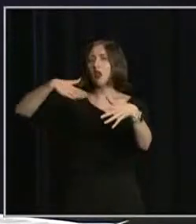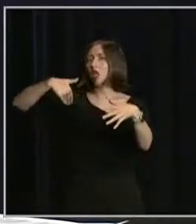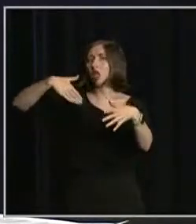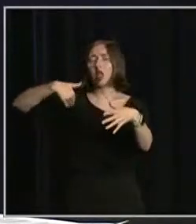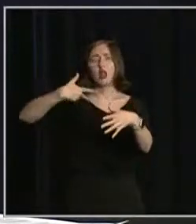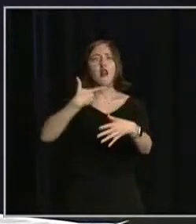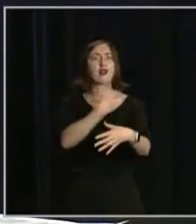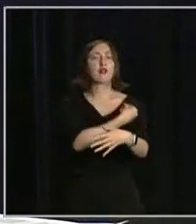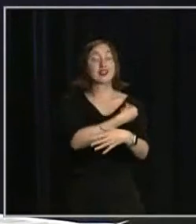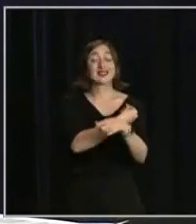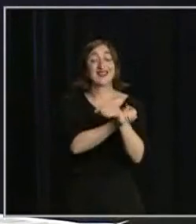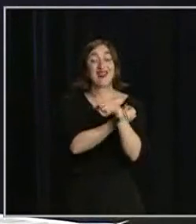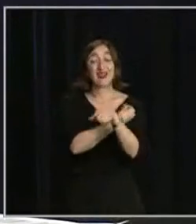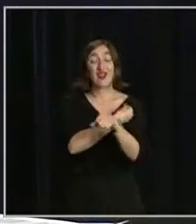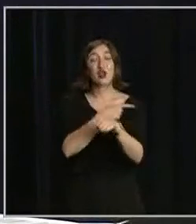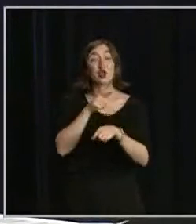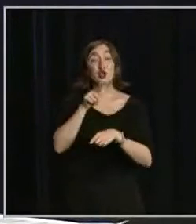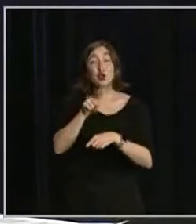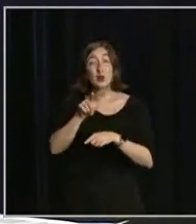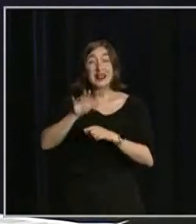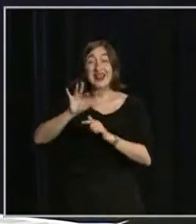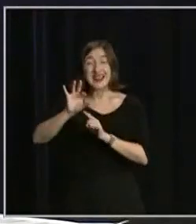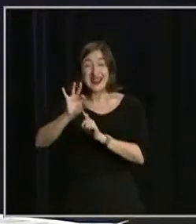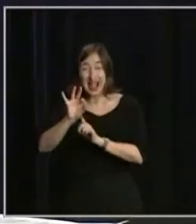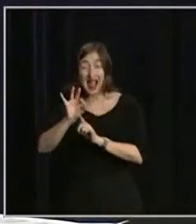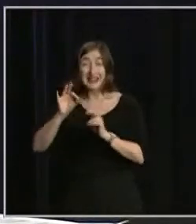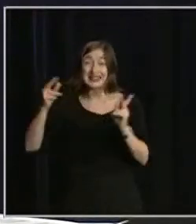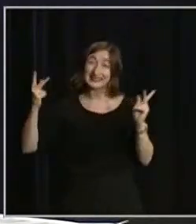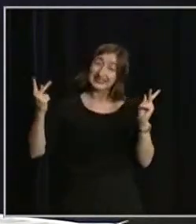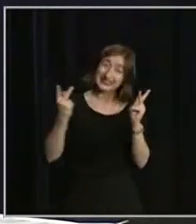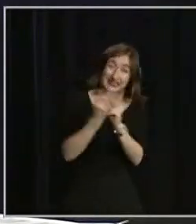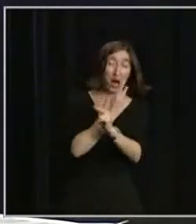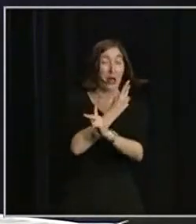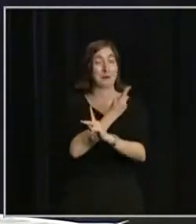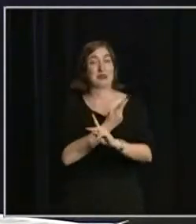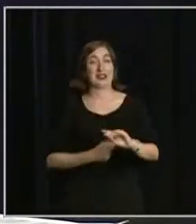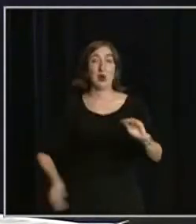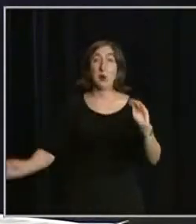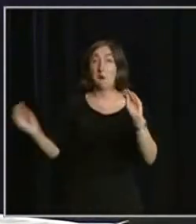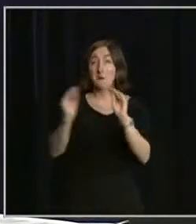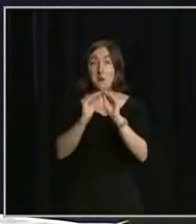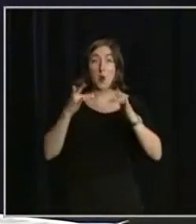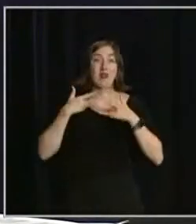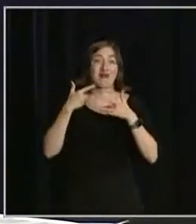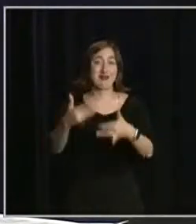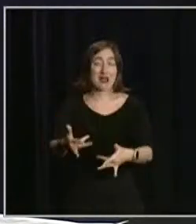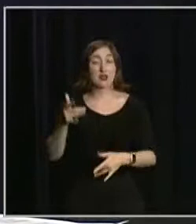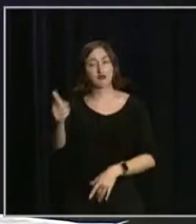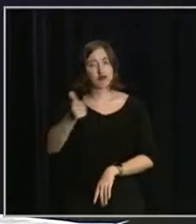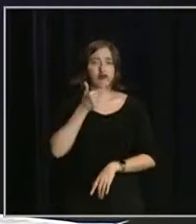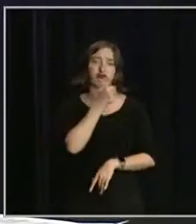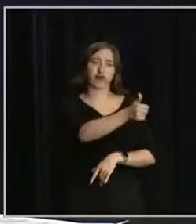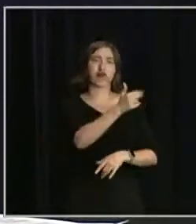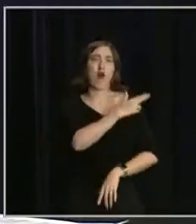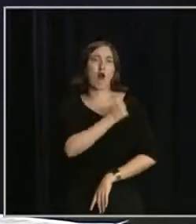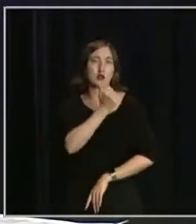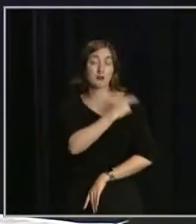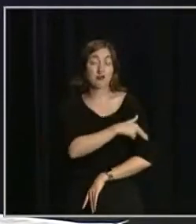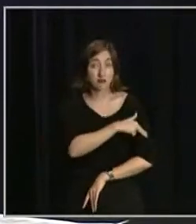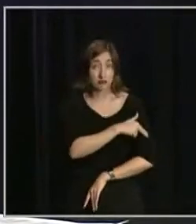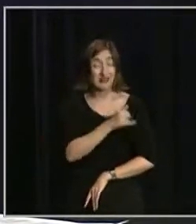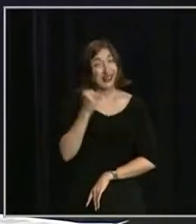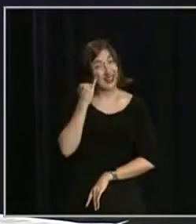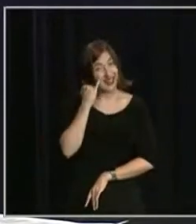likely to be in the hospital if you are unvaccinated. 29 times. And then if you pass it